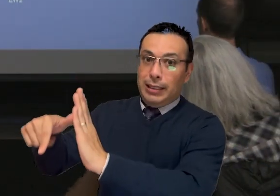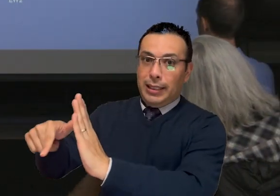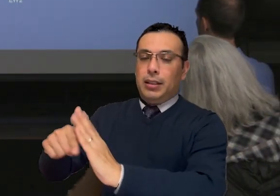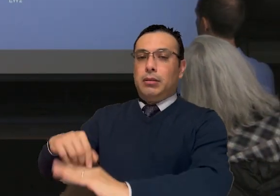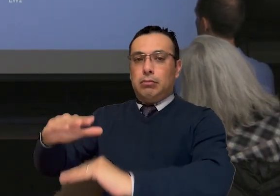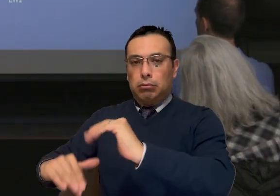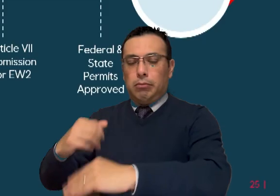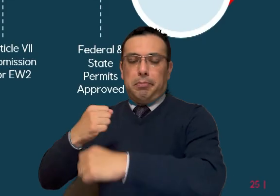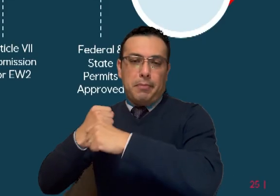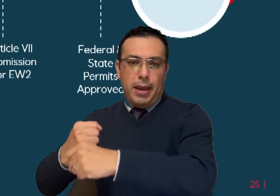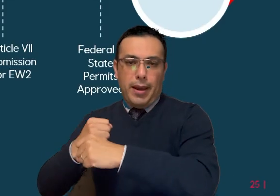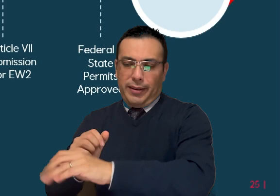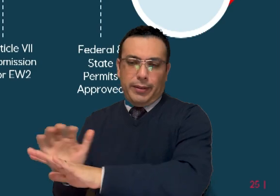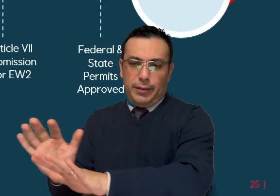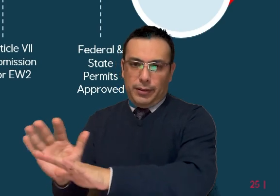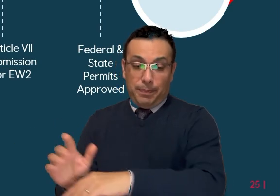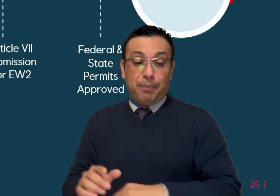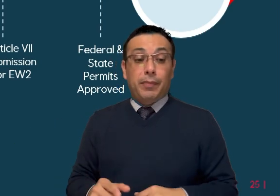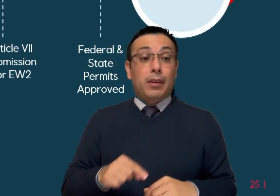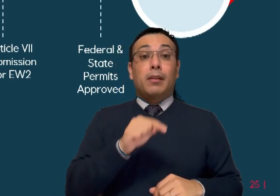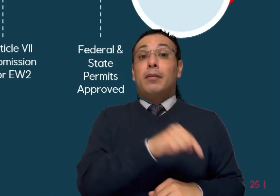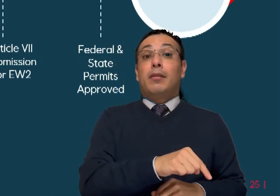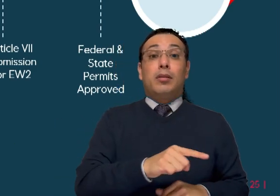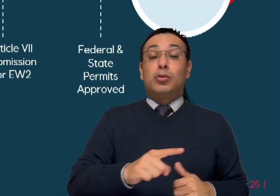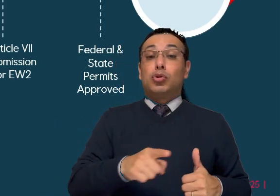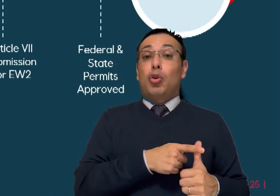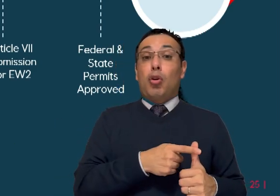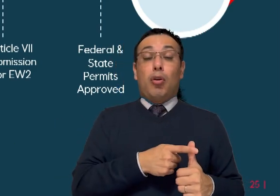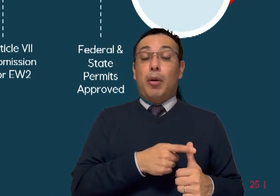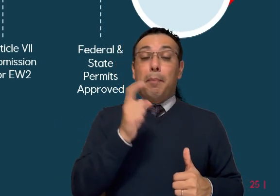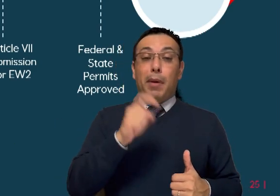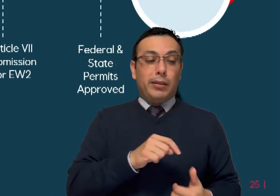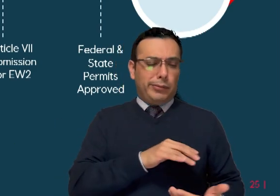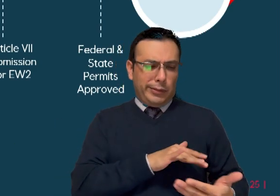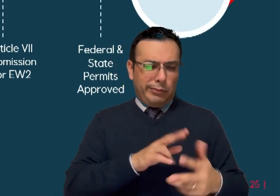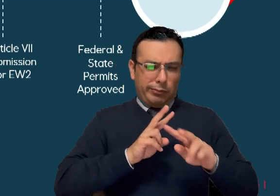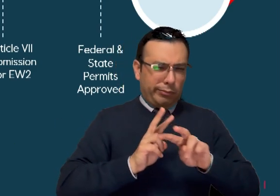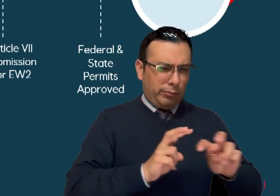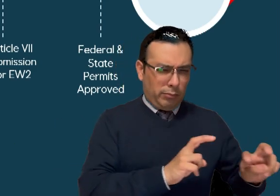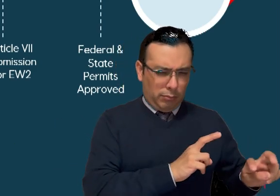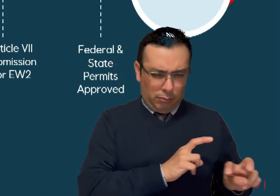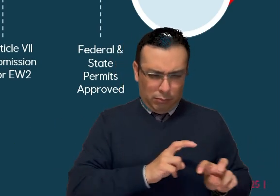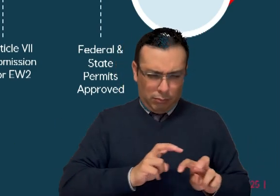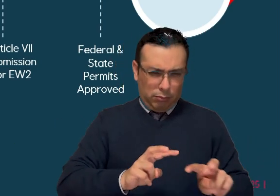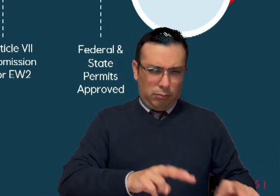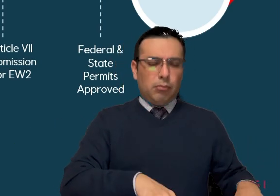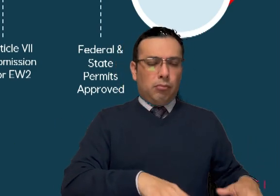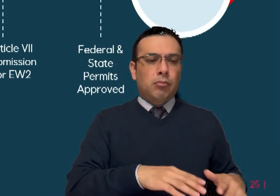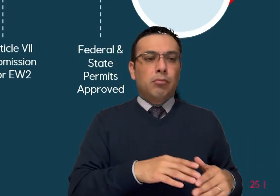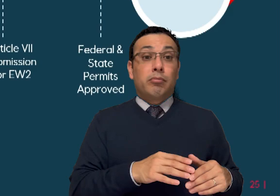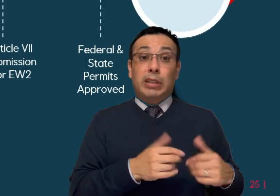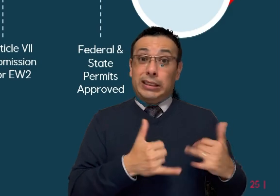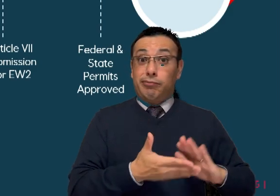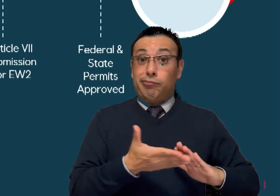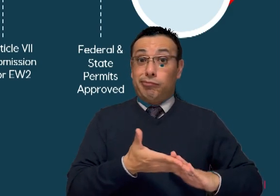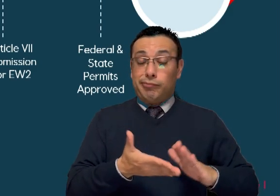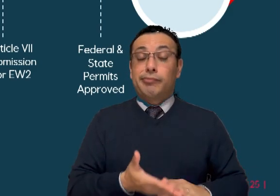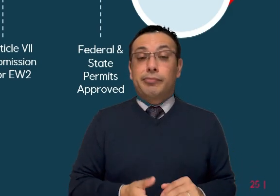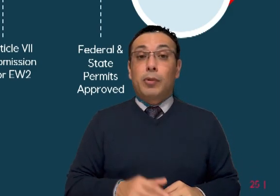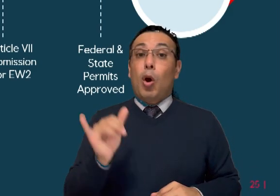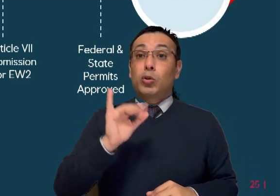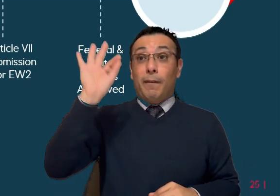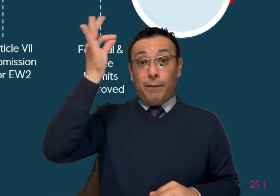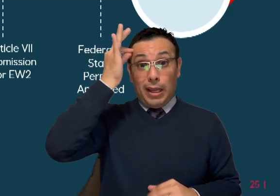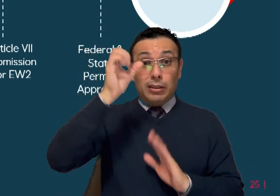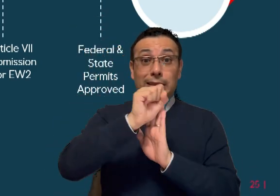on with studies that are still ongoing, and we have to go through both a rigorous federal and state permitting